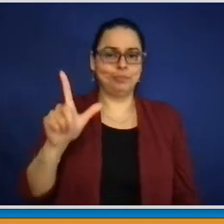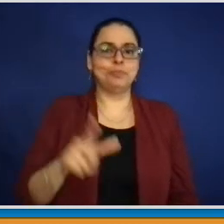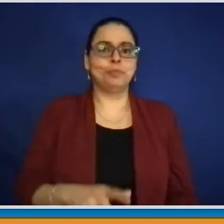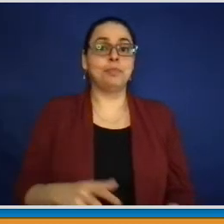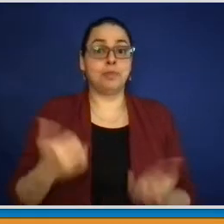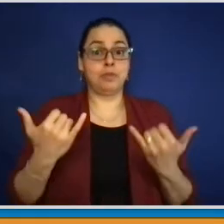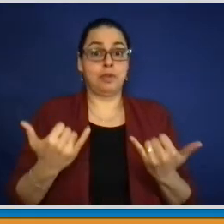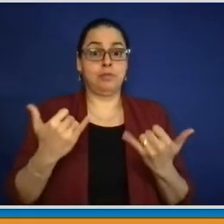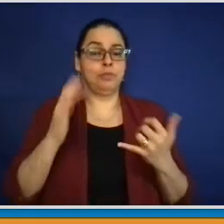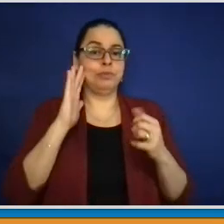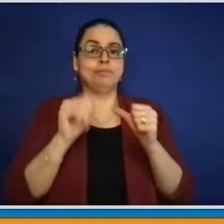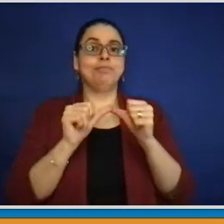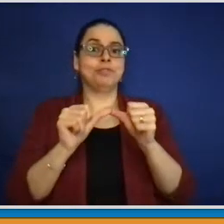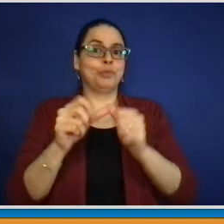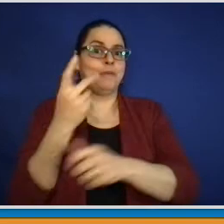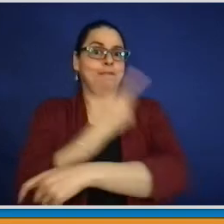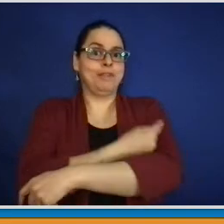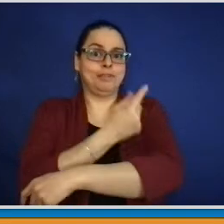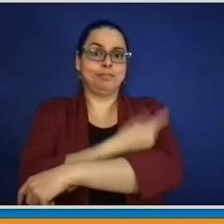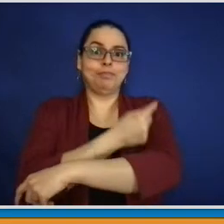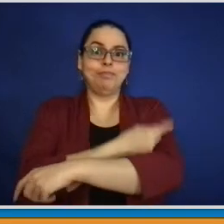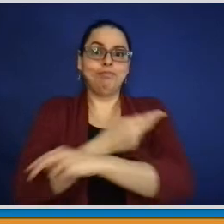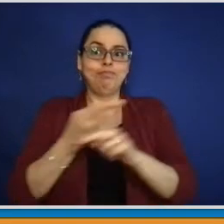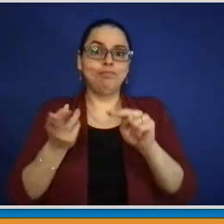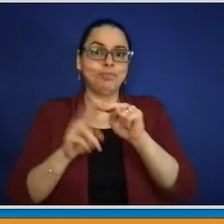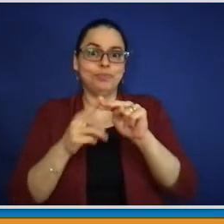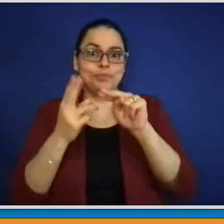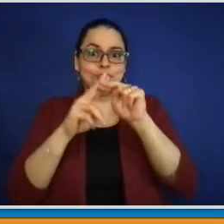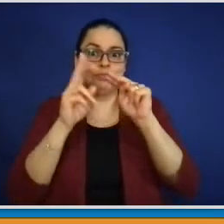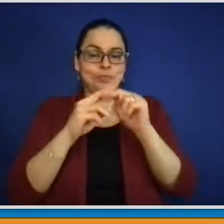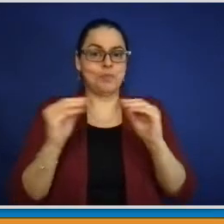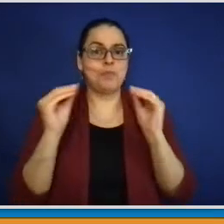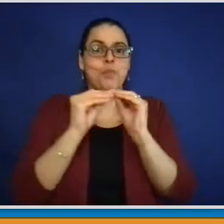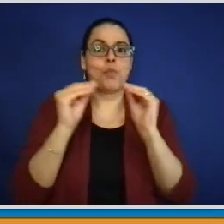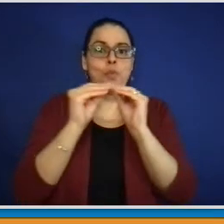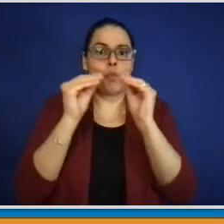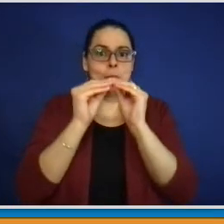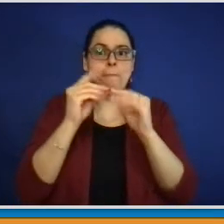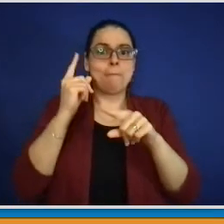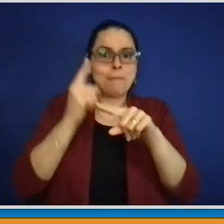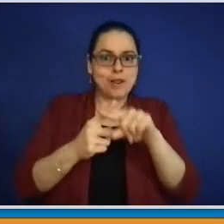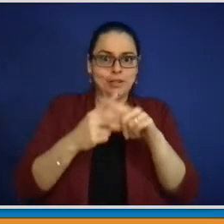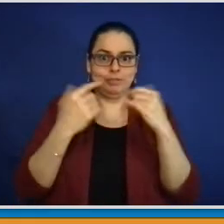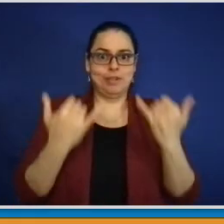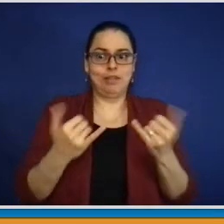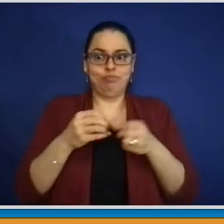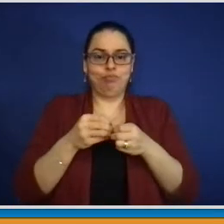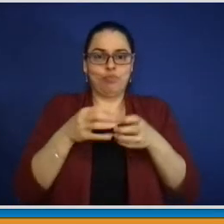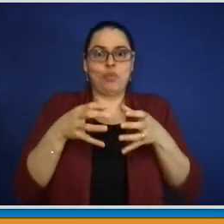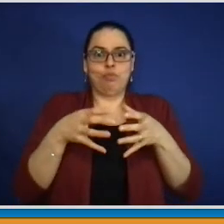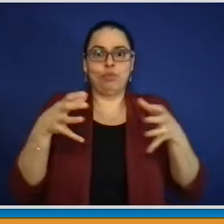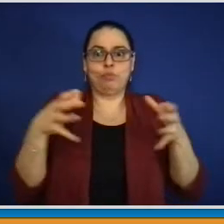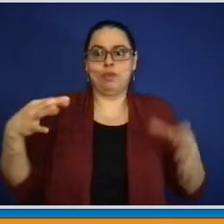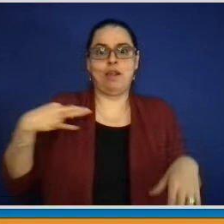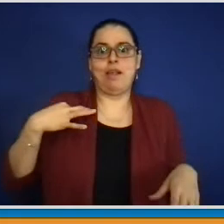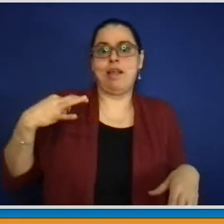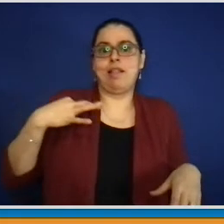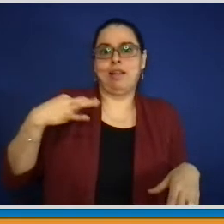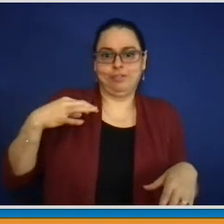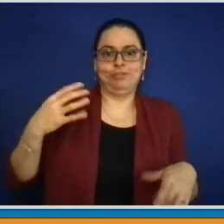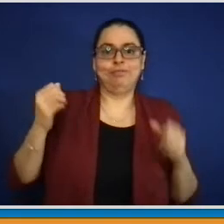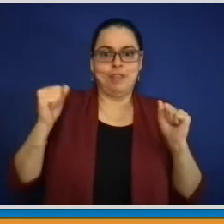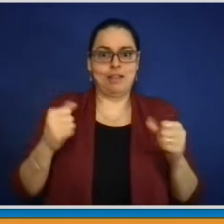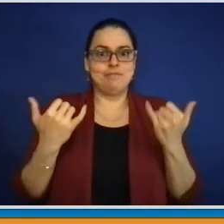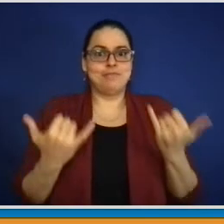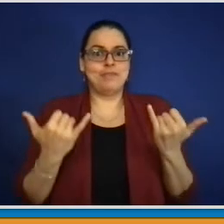increase, as well as the number of vaccinations that we have here available in Westchester County increase, we still need to do